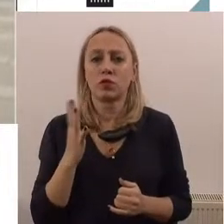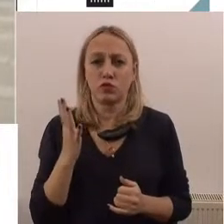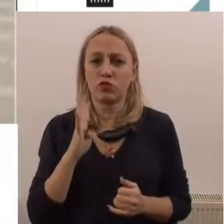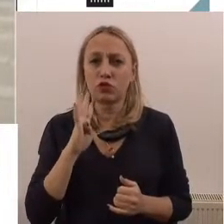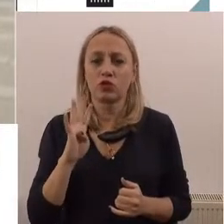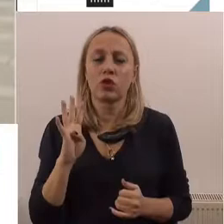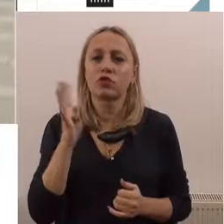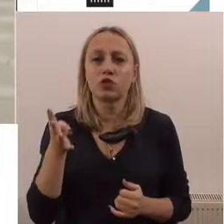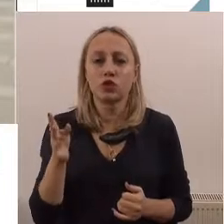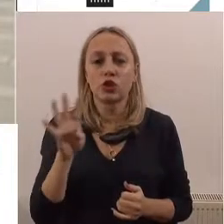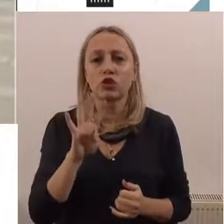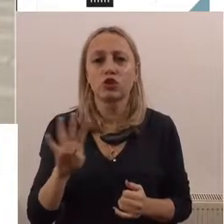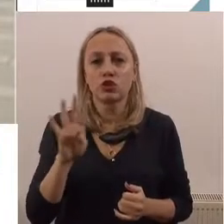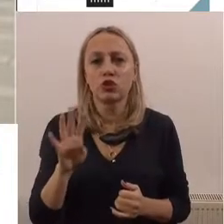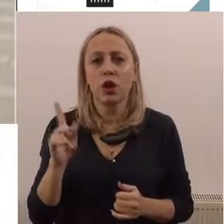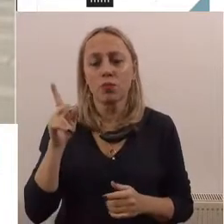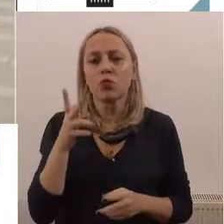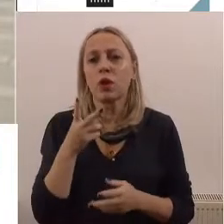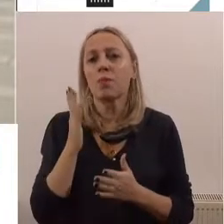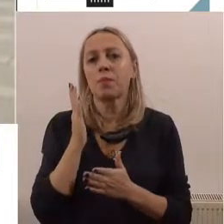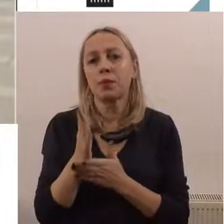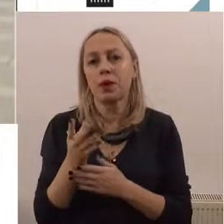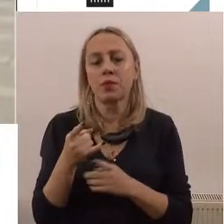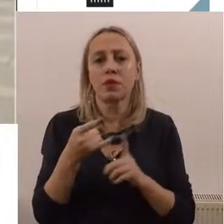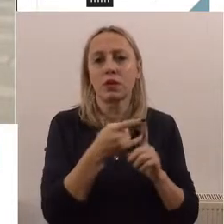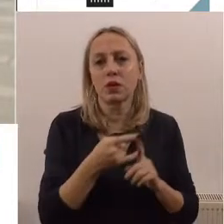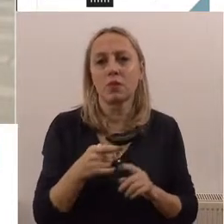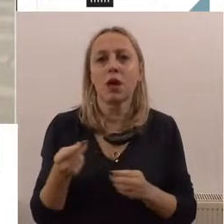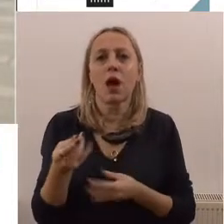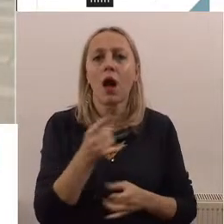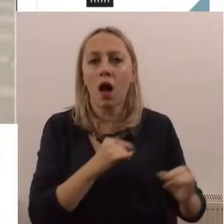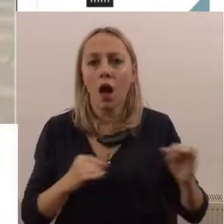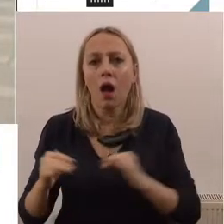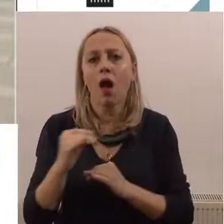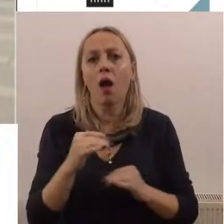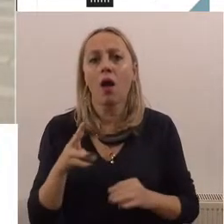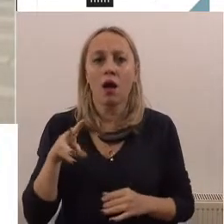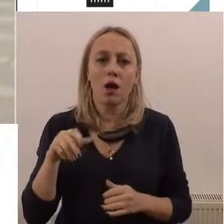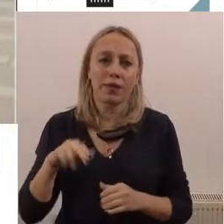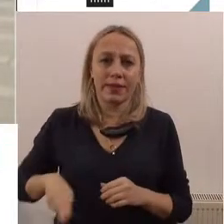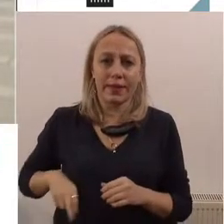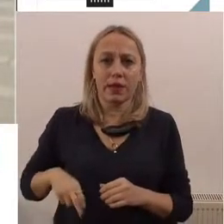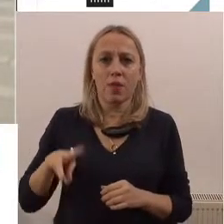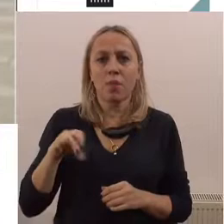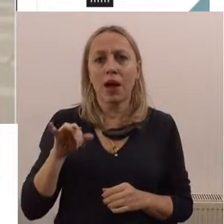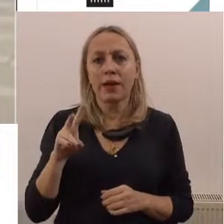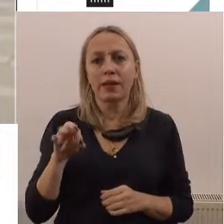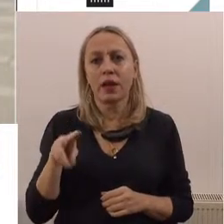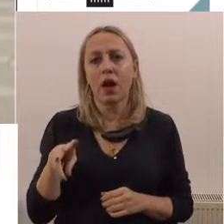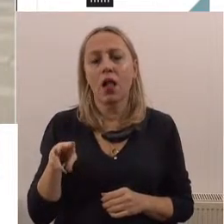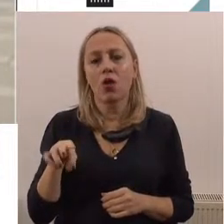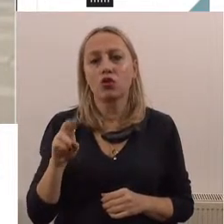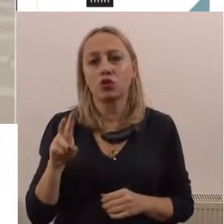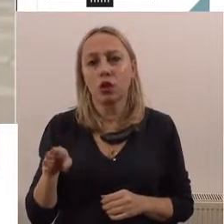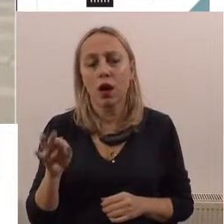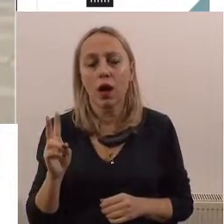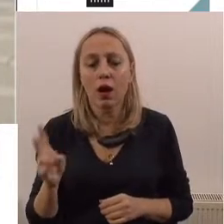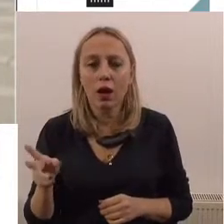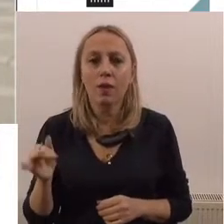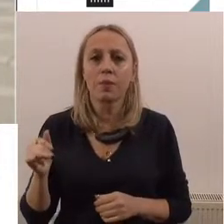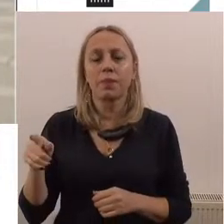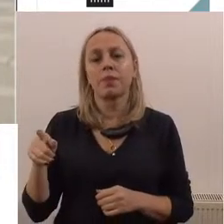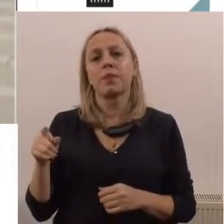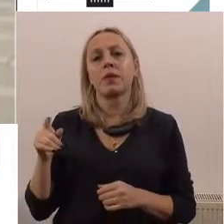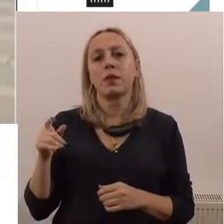and tomorrow. At 4 p.m. Moscow time today, we will have a direct live broadcast